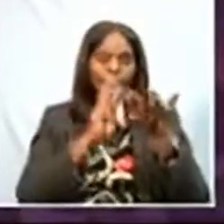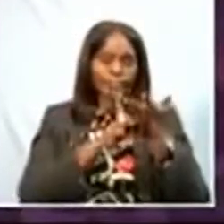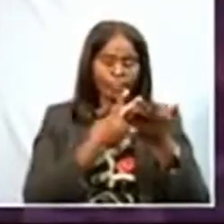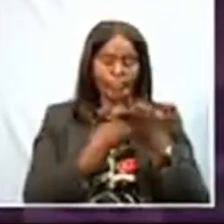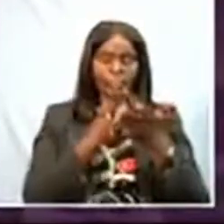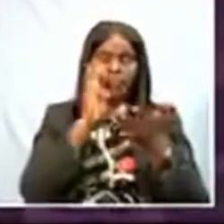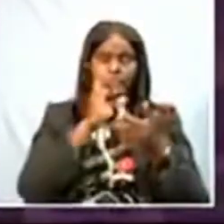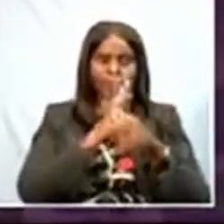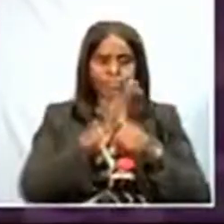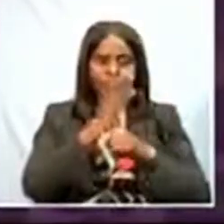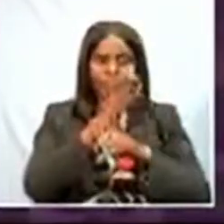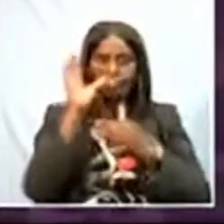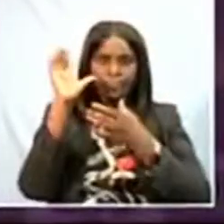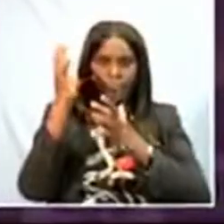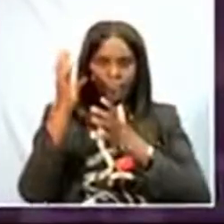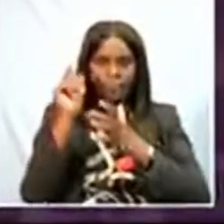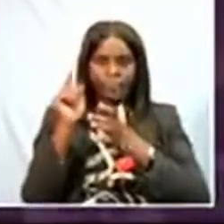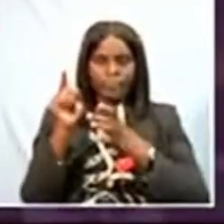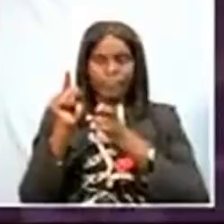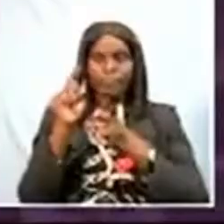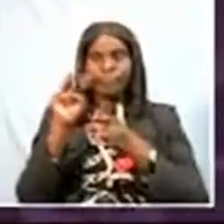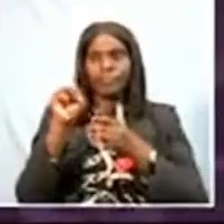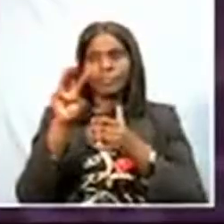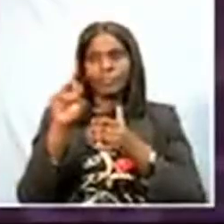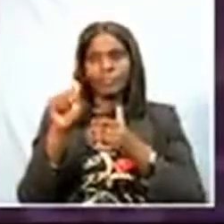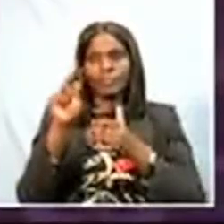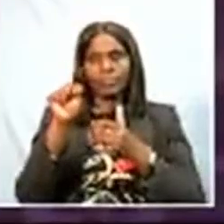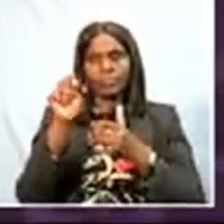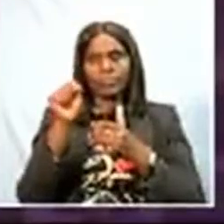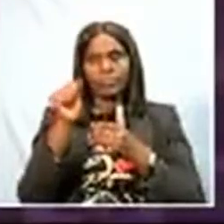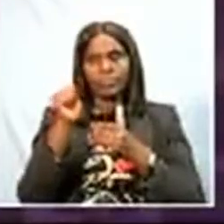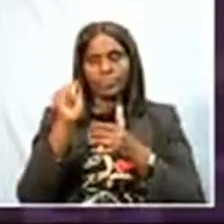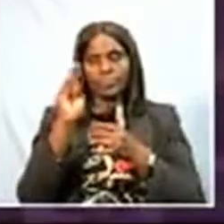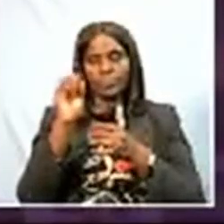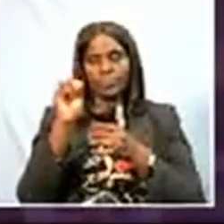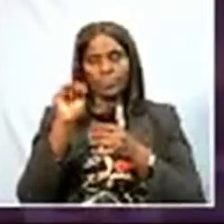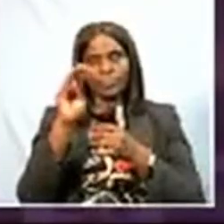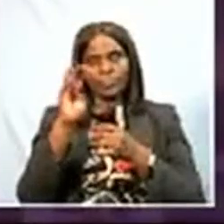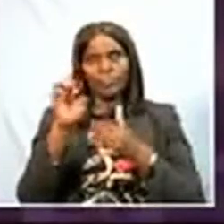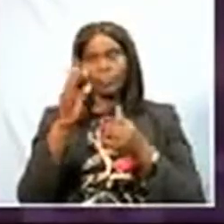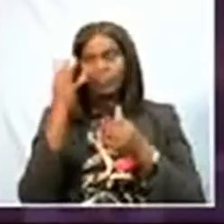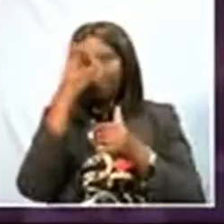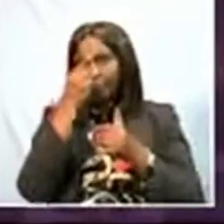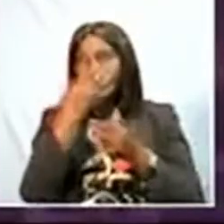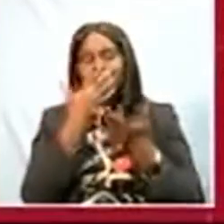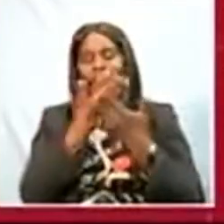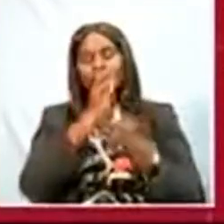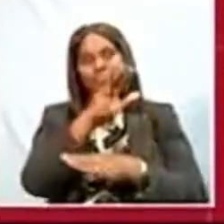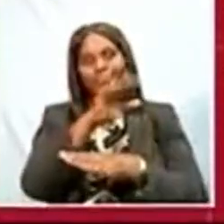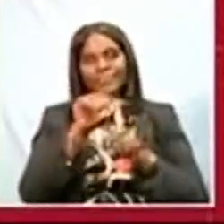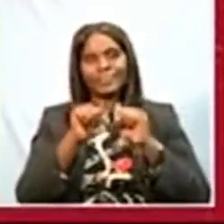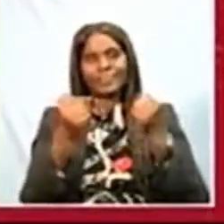coming after KAWAMBWA, and that's KAWAMBWA Town Council. We take a break and do have a lovely afternoon.